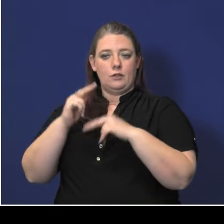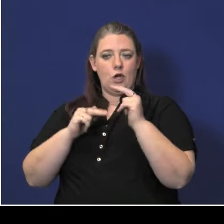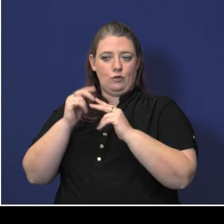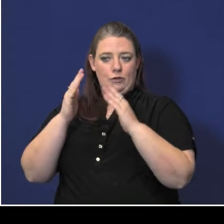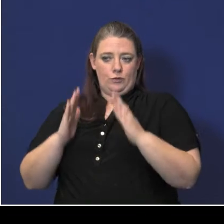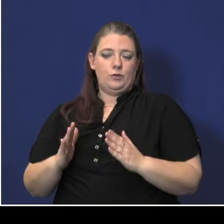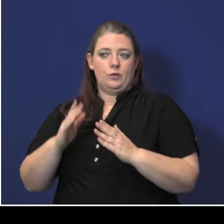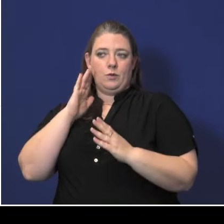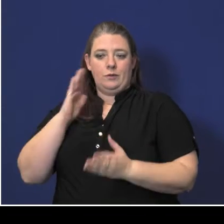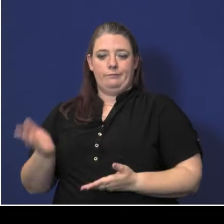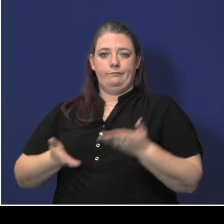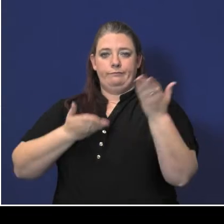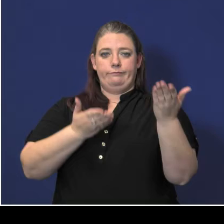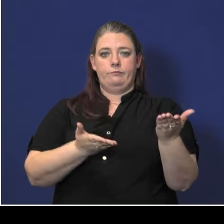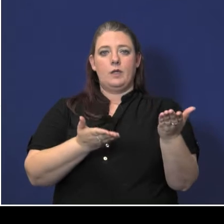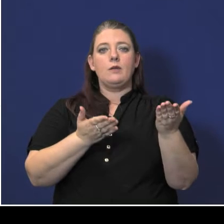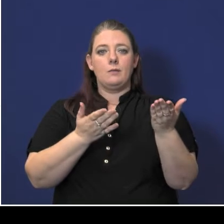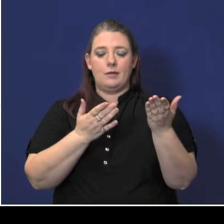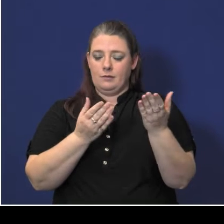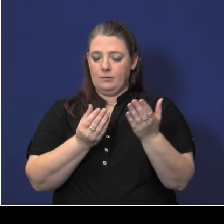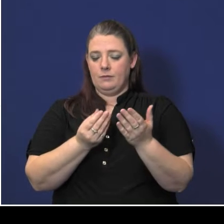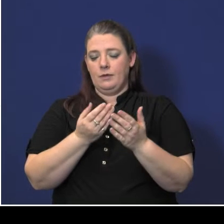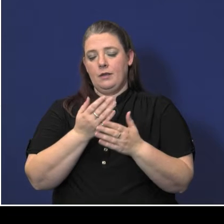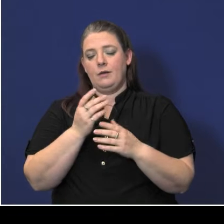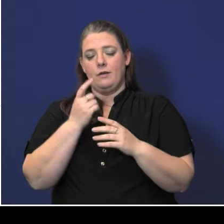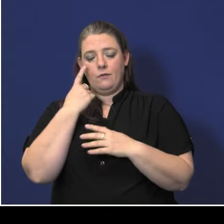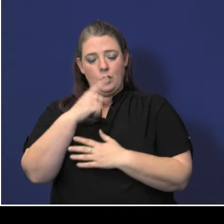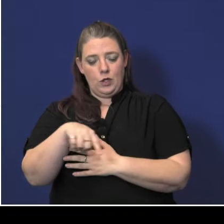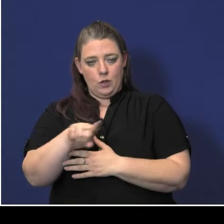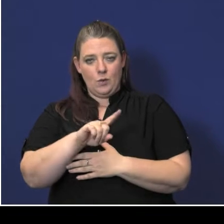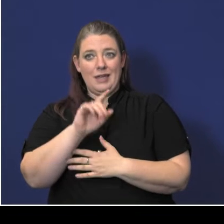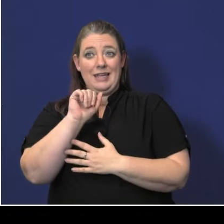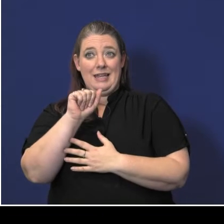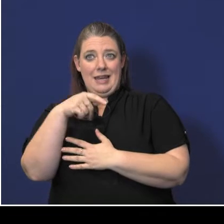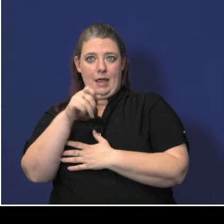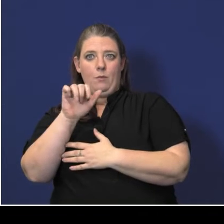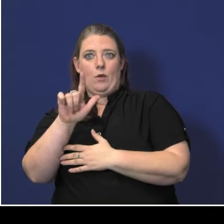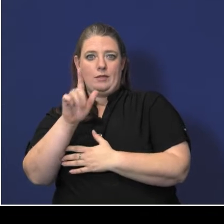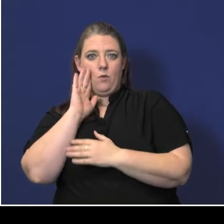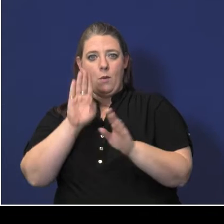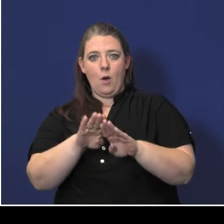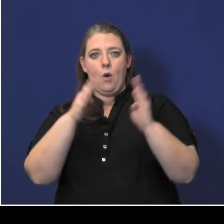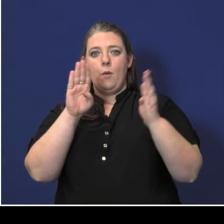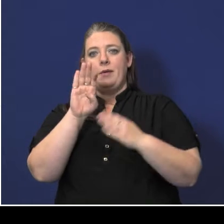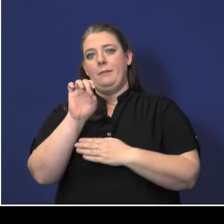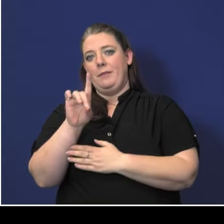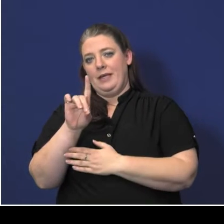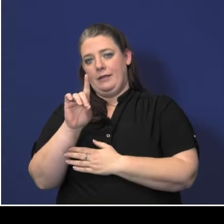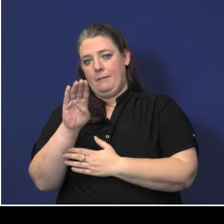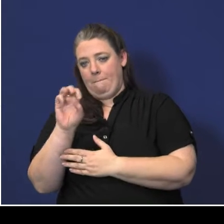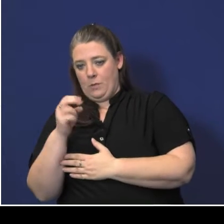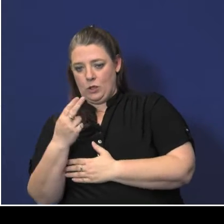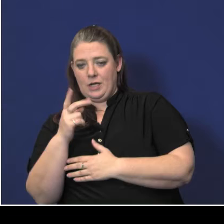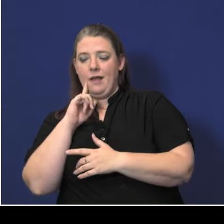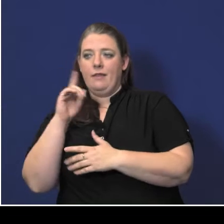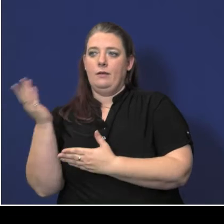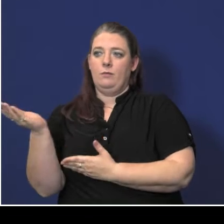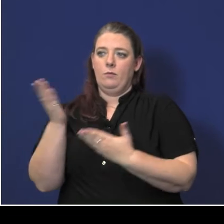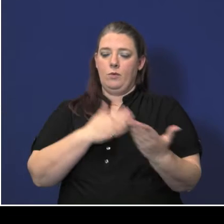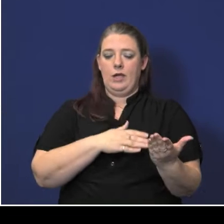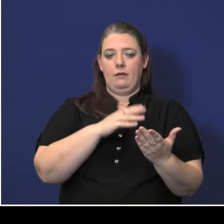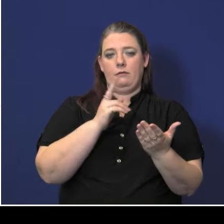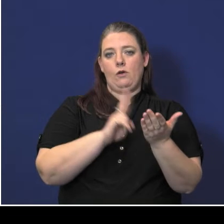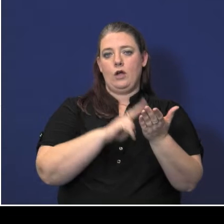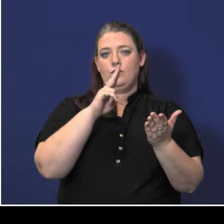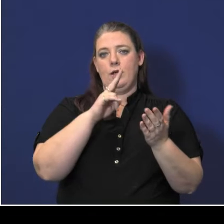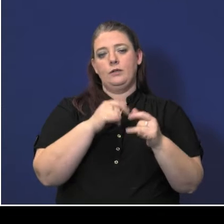a recommendation of award to you guys in April. So we will open bids in March and bring a contract award for recommendation